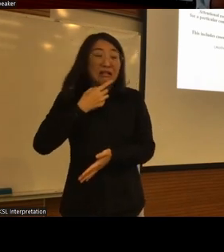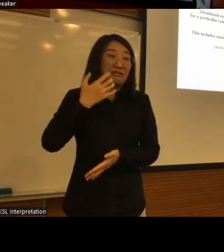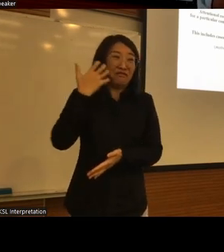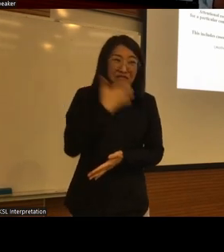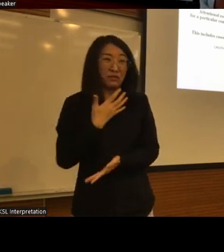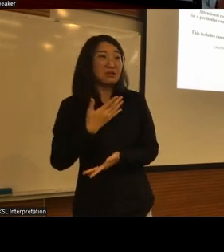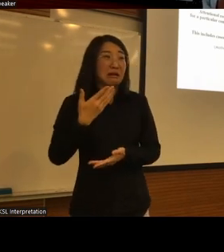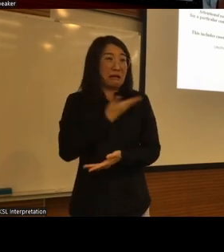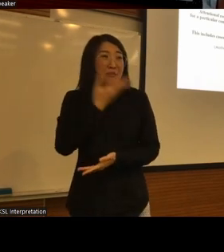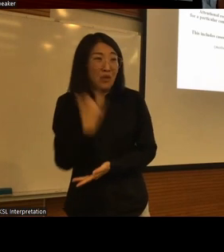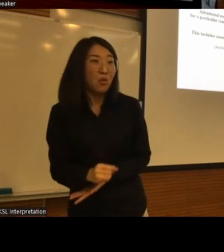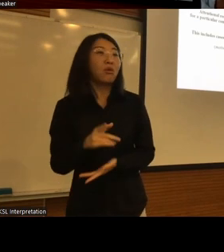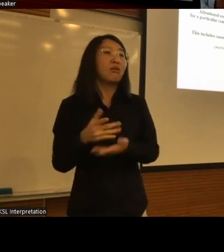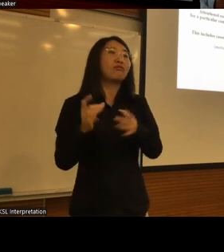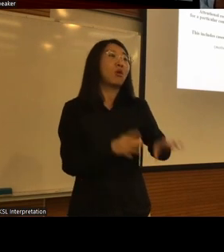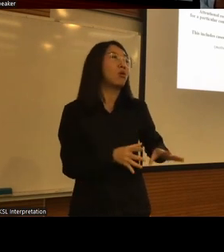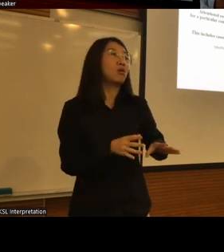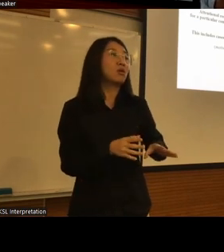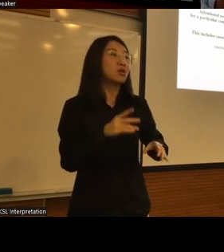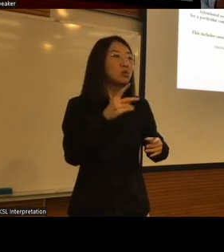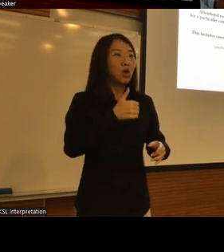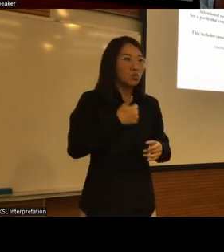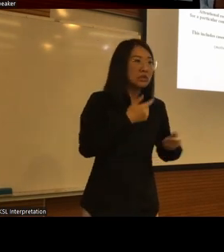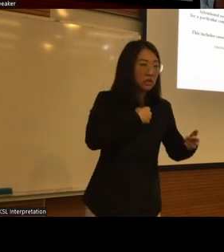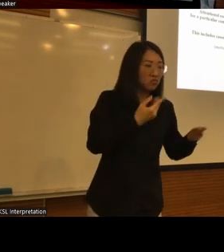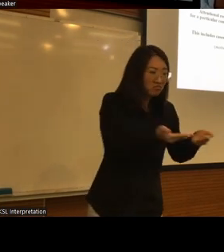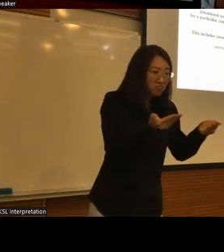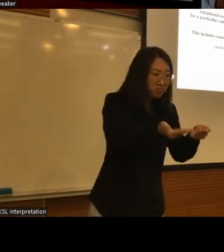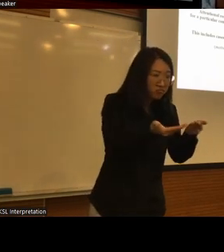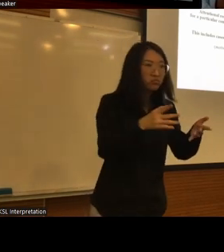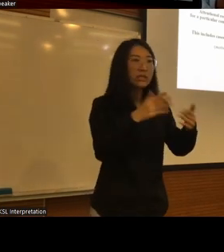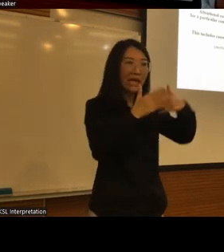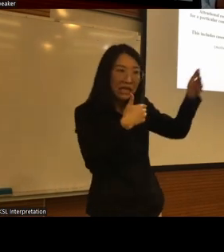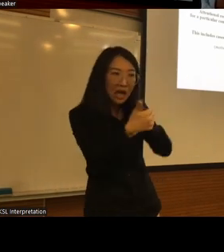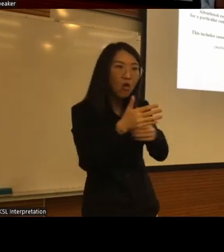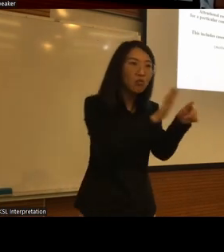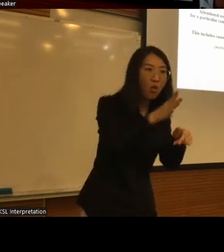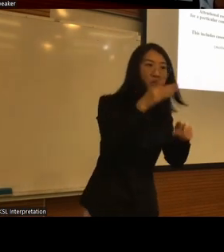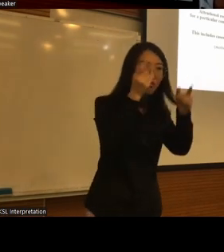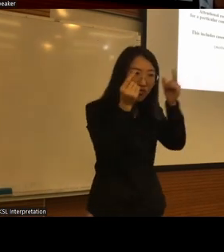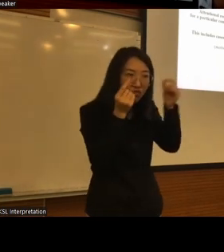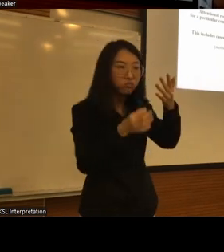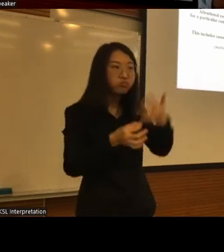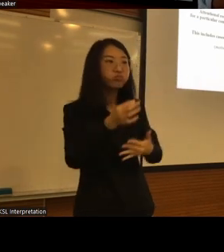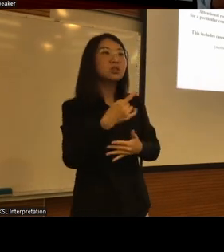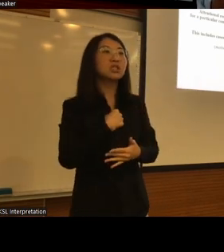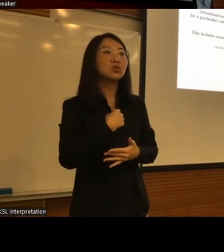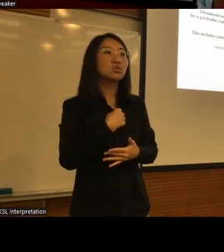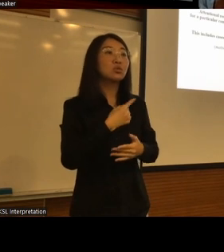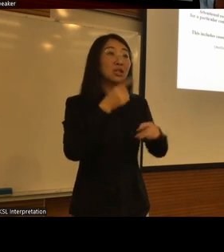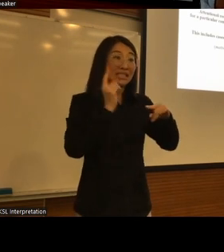invest, the more we can expect them to acquire skills. So I think it was a mistake on my